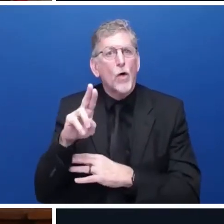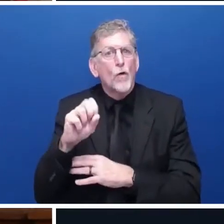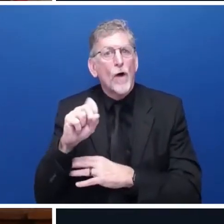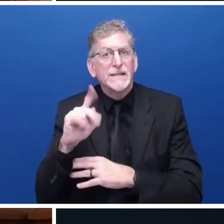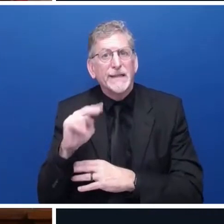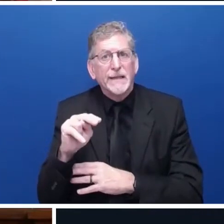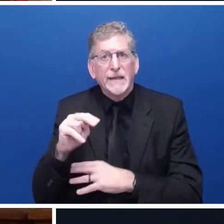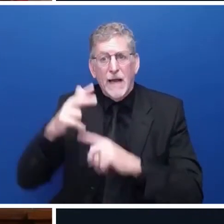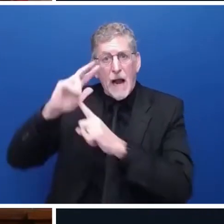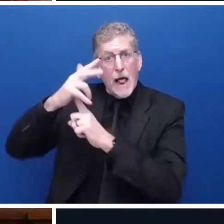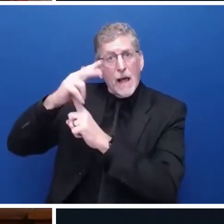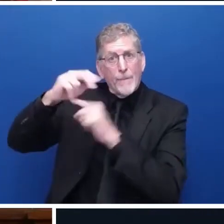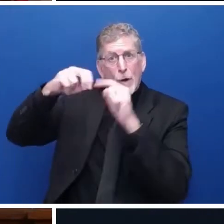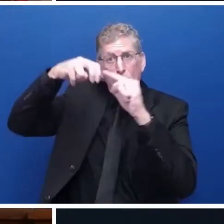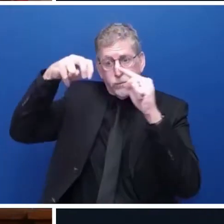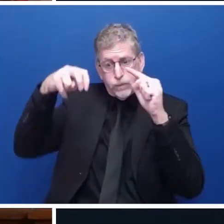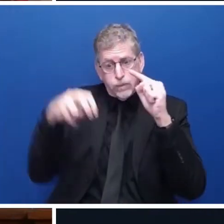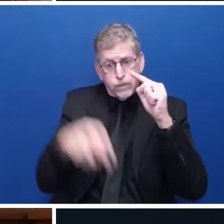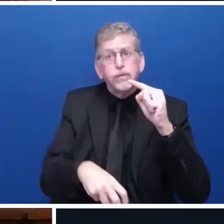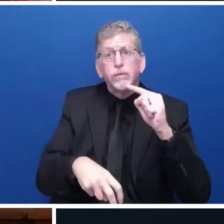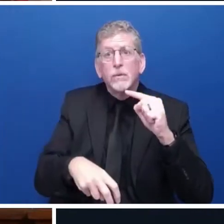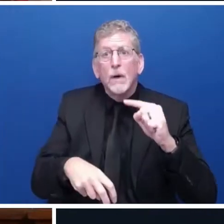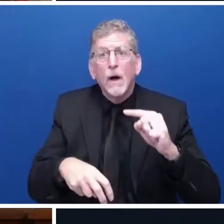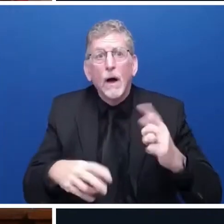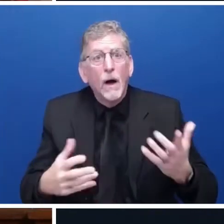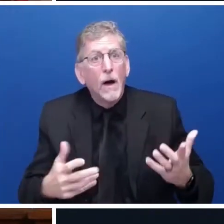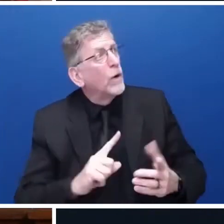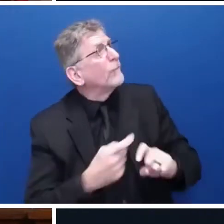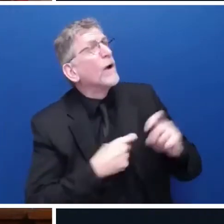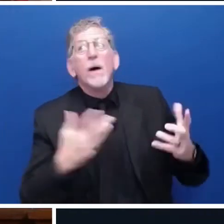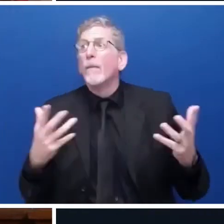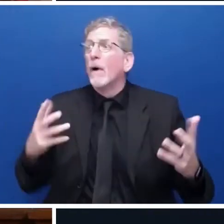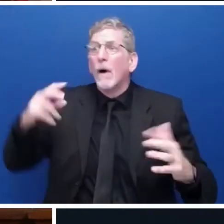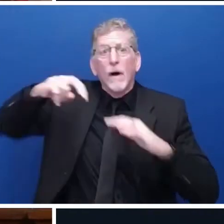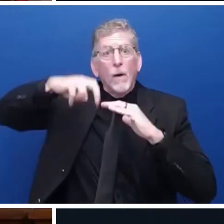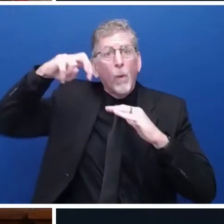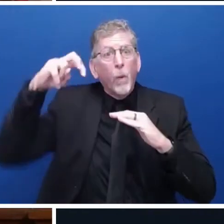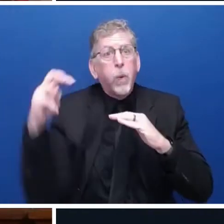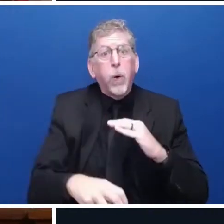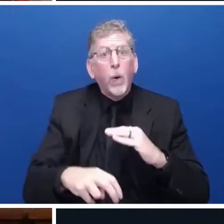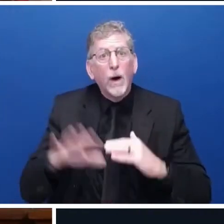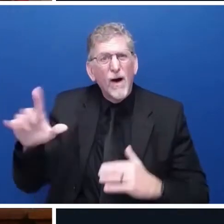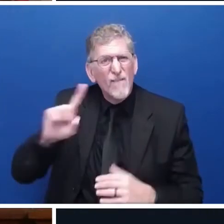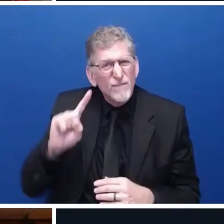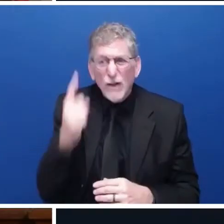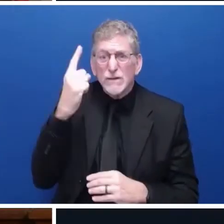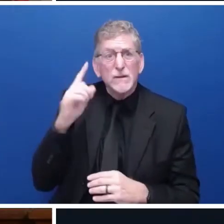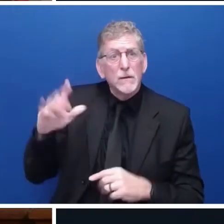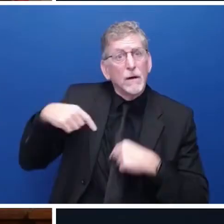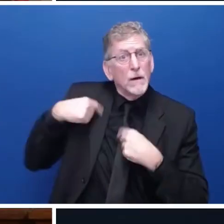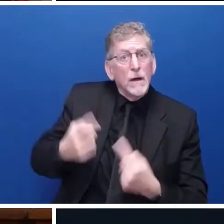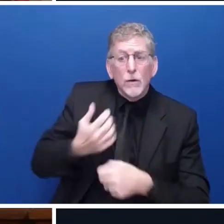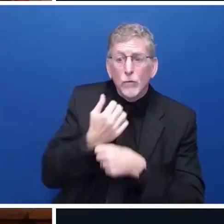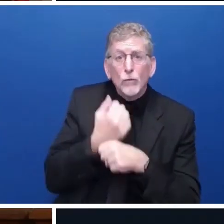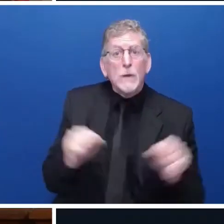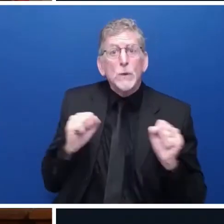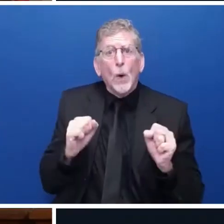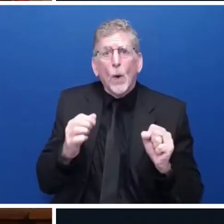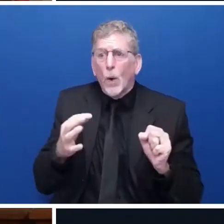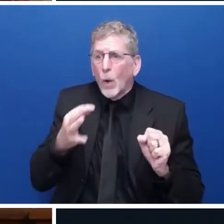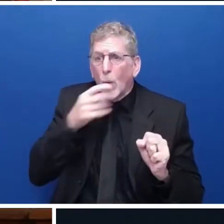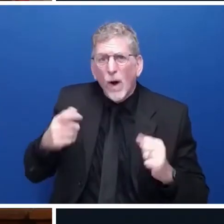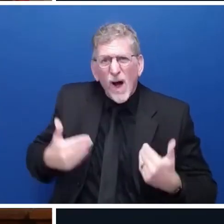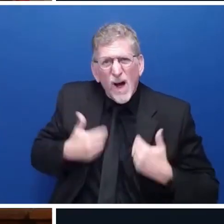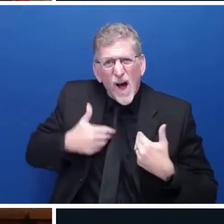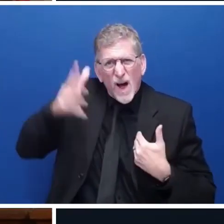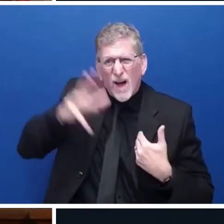ever rescue mission, a young guy, but very brave, very, very top, always top in his class. And he lifted